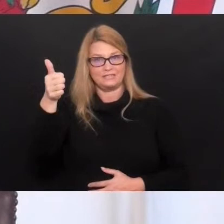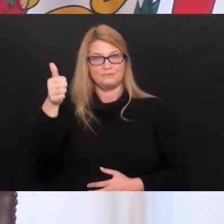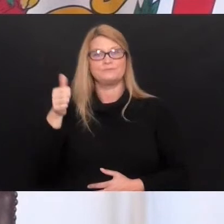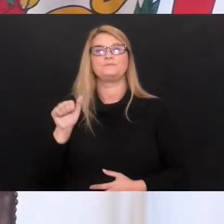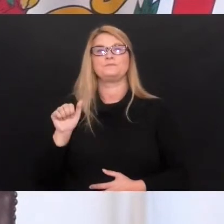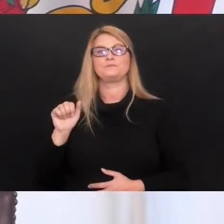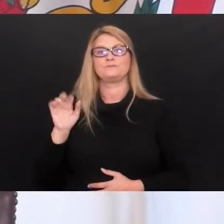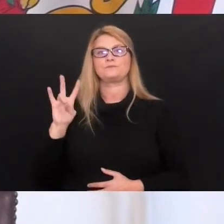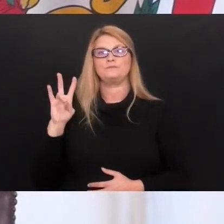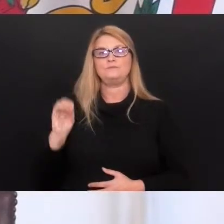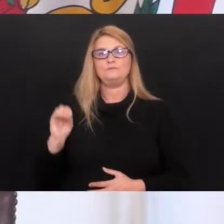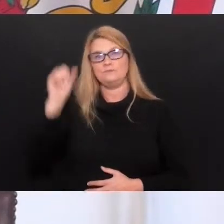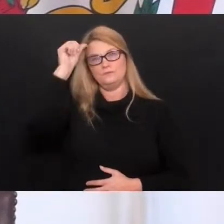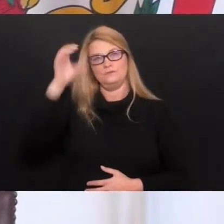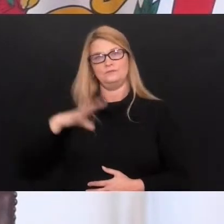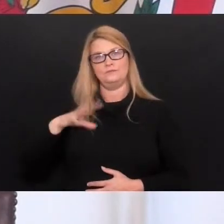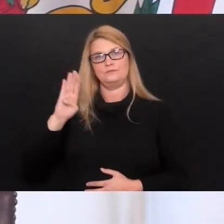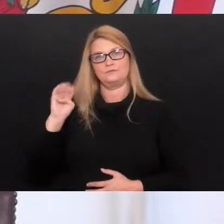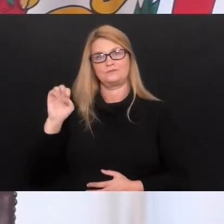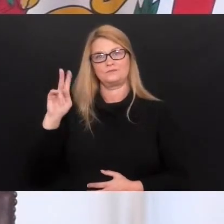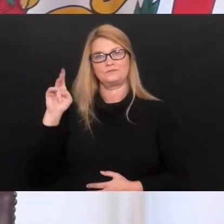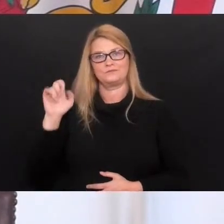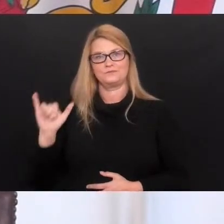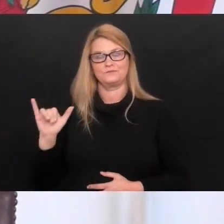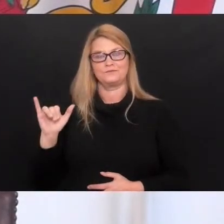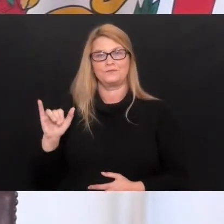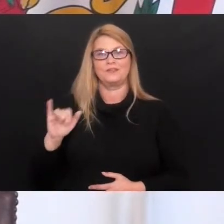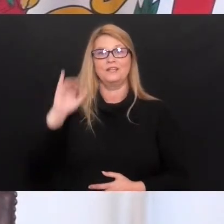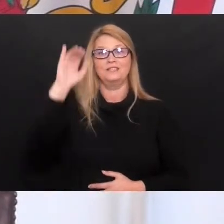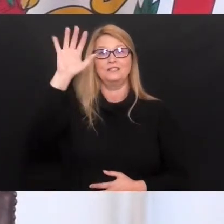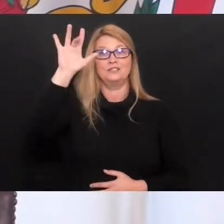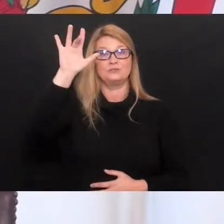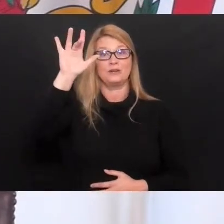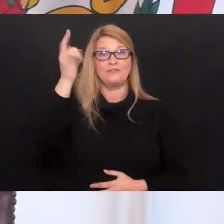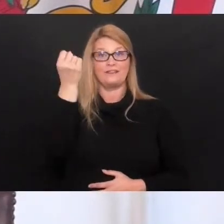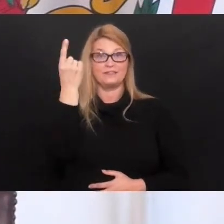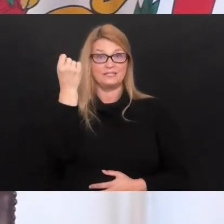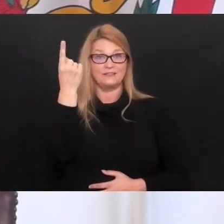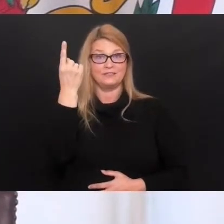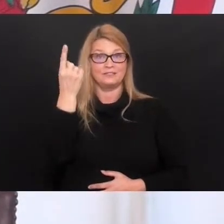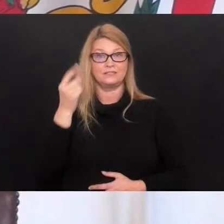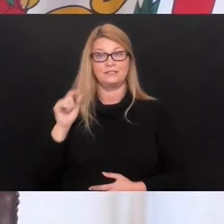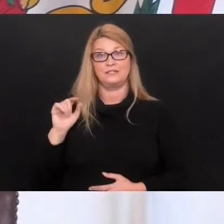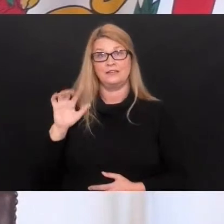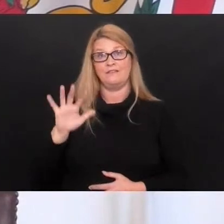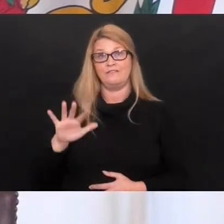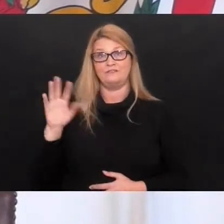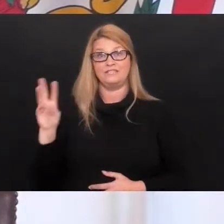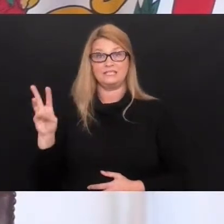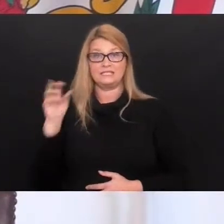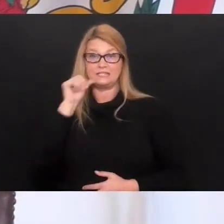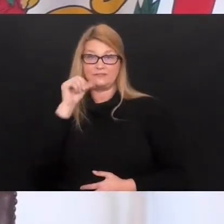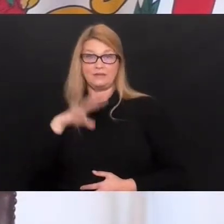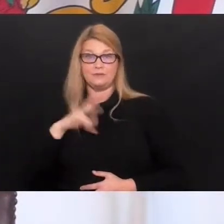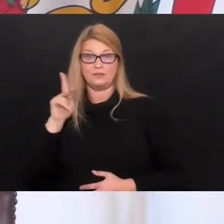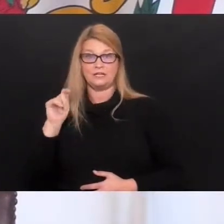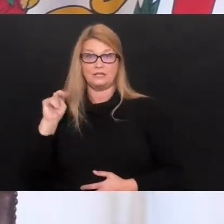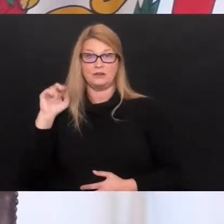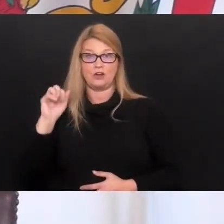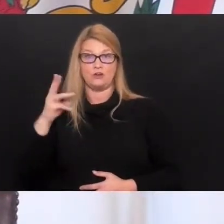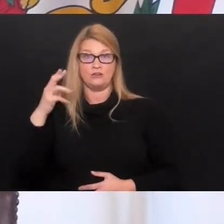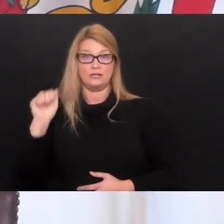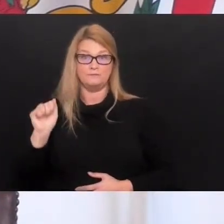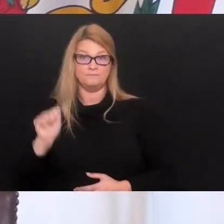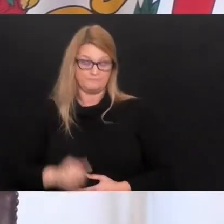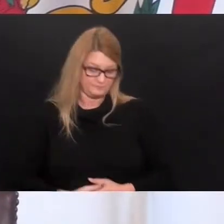is a 70-year-old male from Berkeley County. And our 2,511th death is a 56-year-old female from Kanawha County.